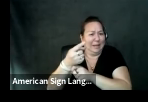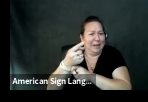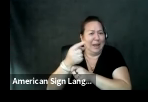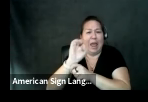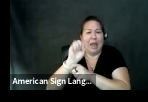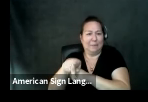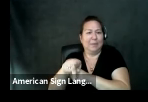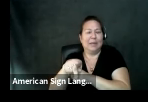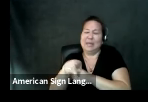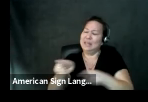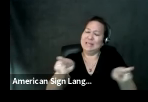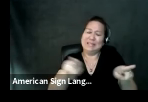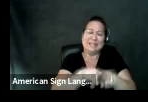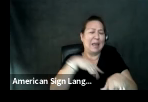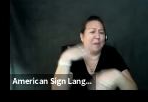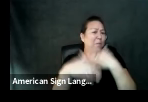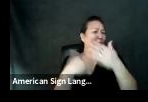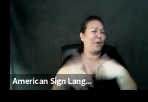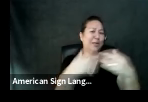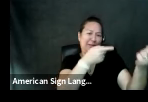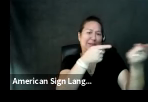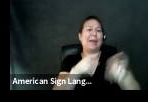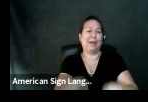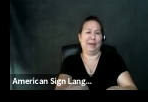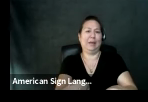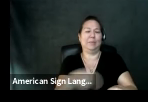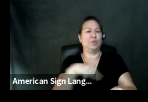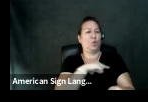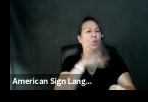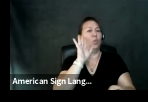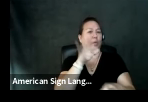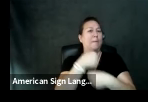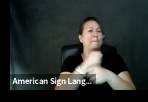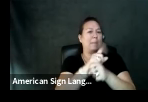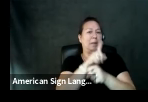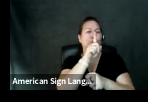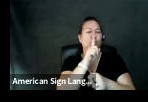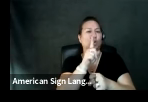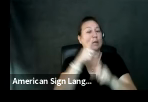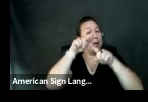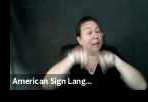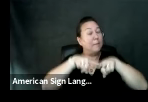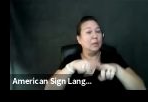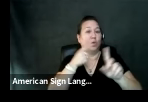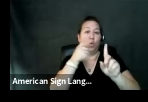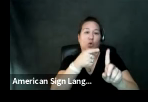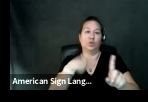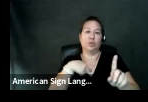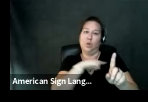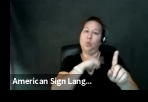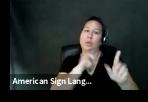this same process should be going through. So we're making sure that depending on the goals that are developed, we